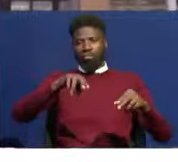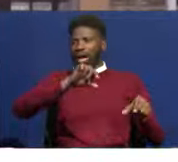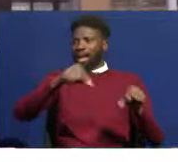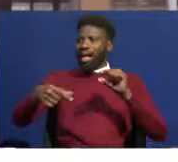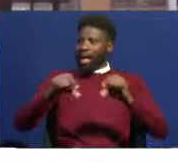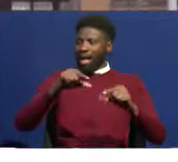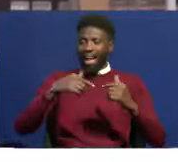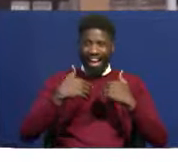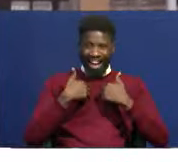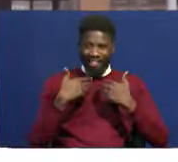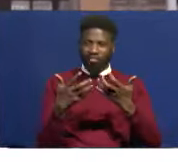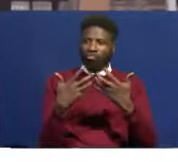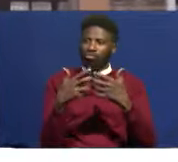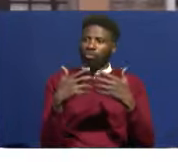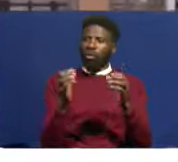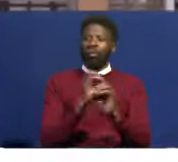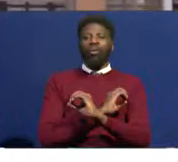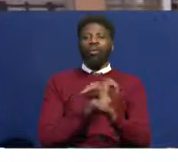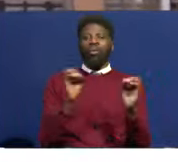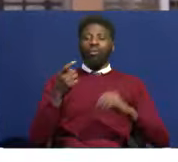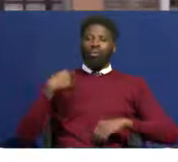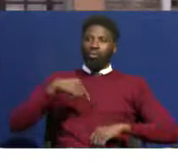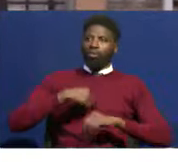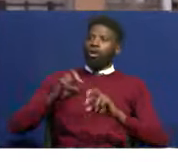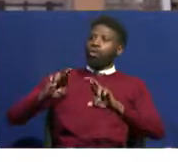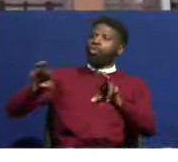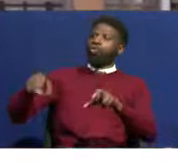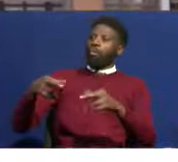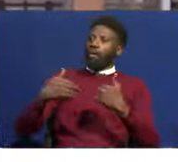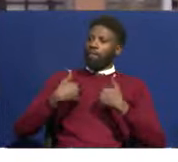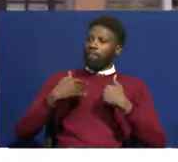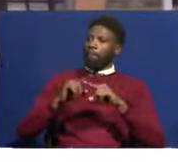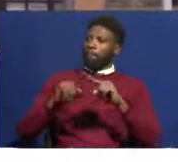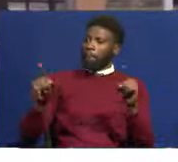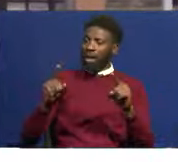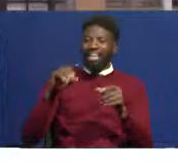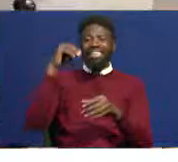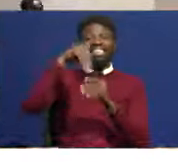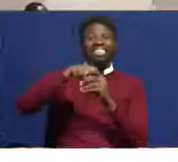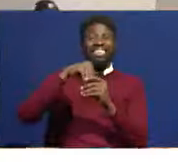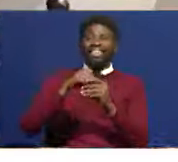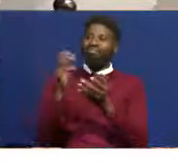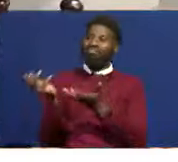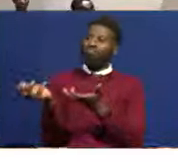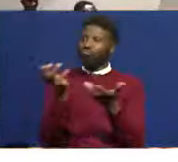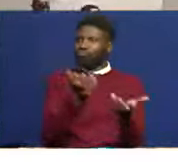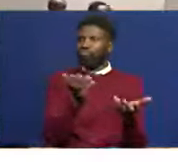Hata laboratory yenyewe pia bado tuko tuna room tulitengenezewa, lakini hakuna hata chochote ambacho kimekuja.